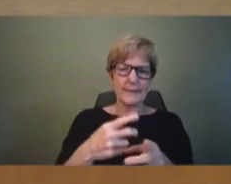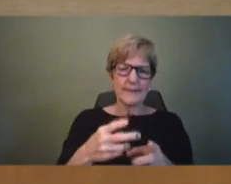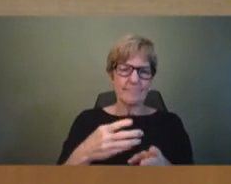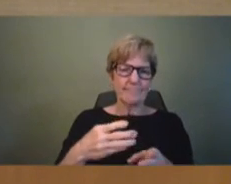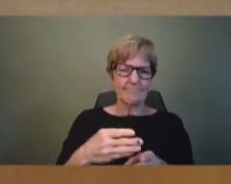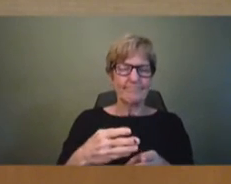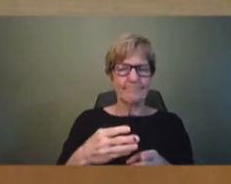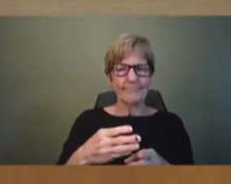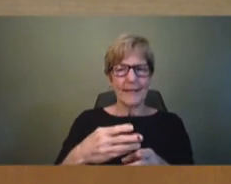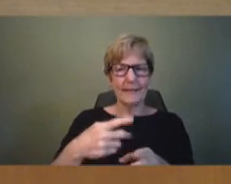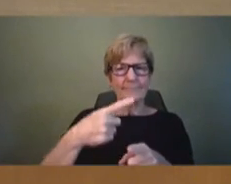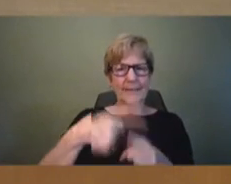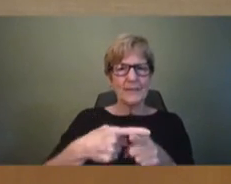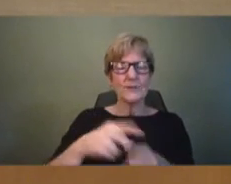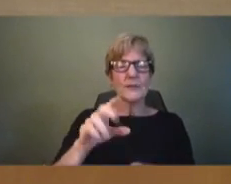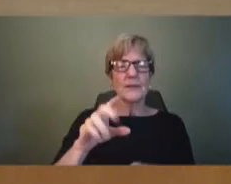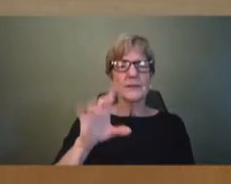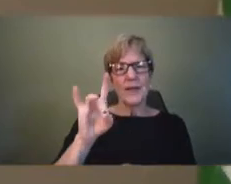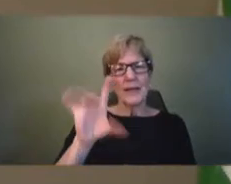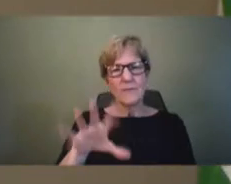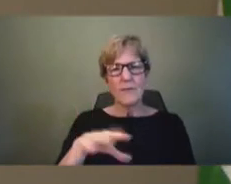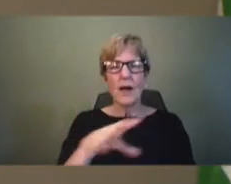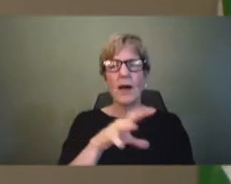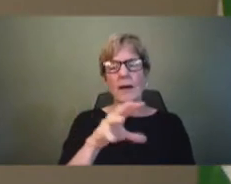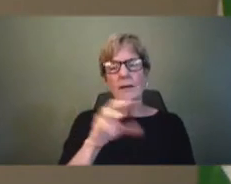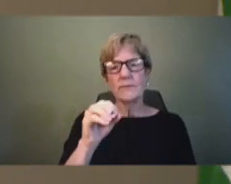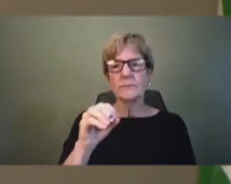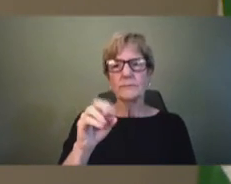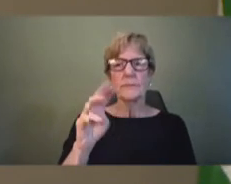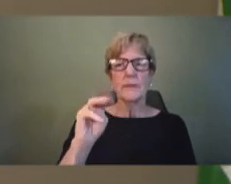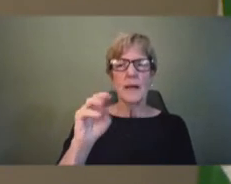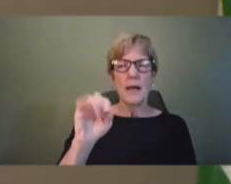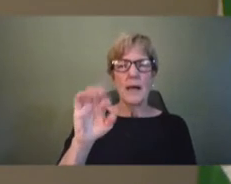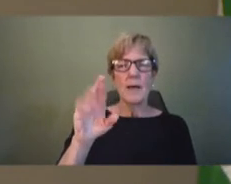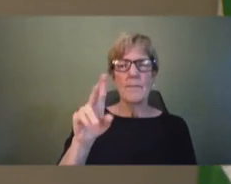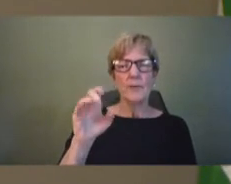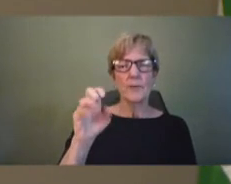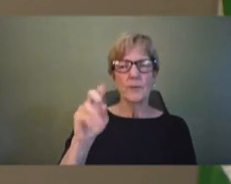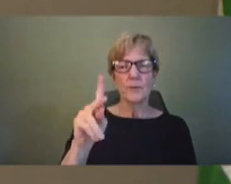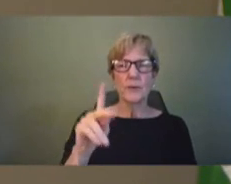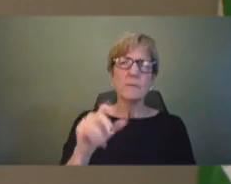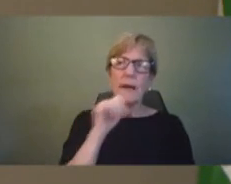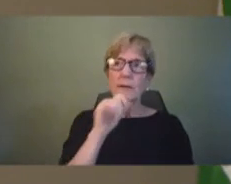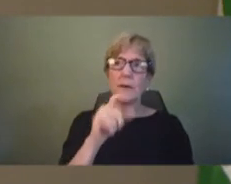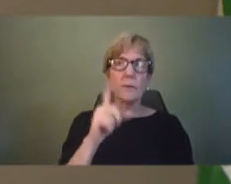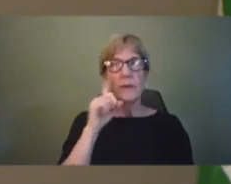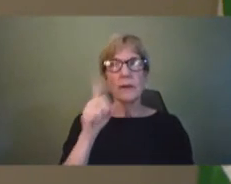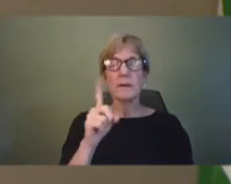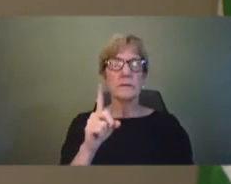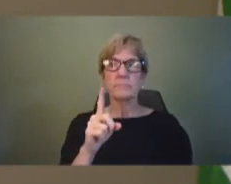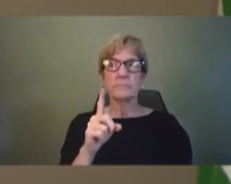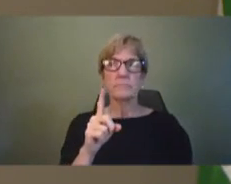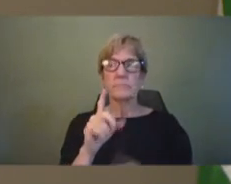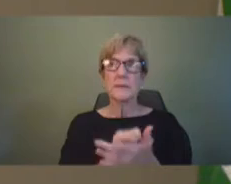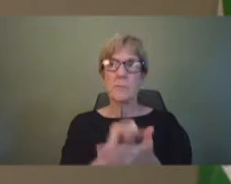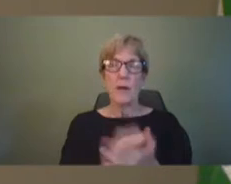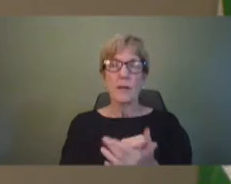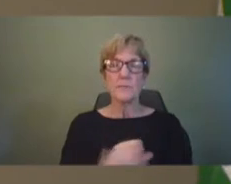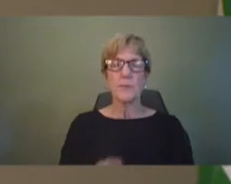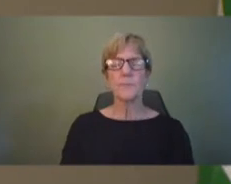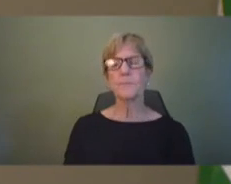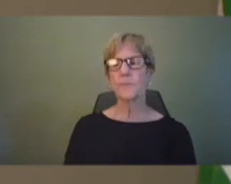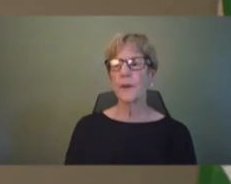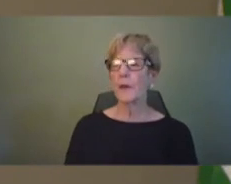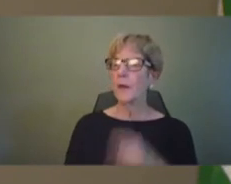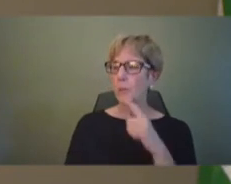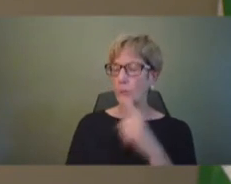to do but I don't think it's insurmountable at this point it's uh it's a pretty glaring example of a difference